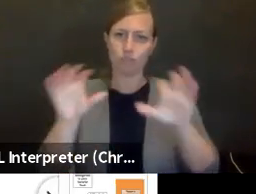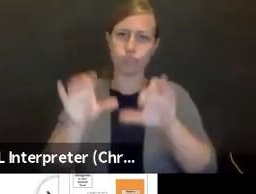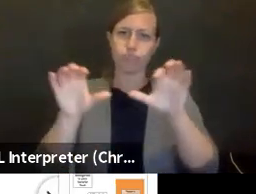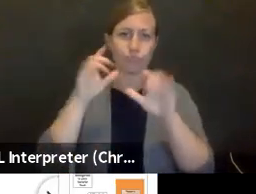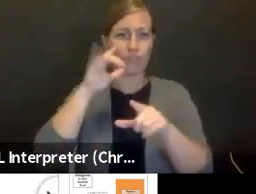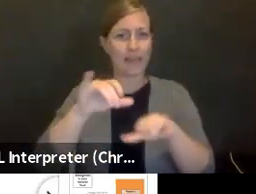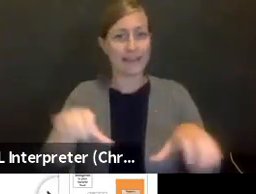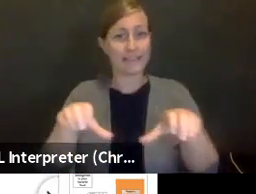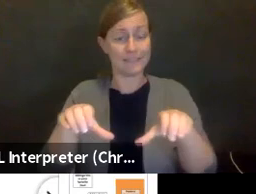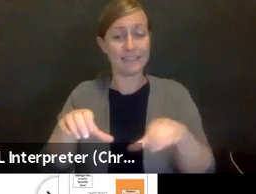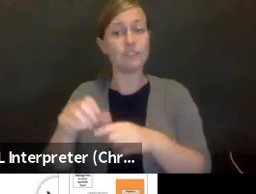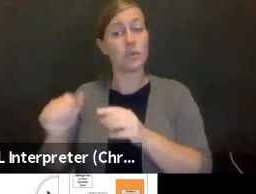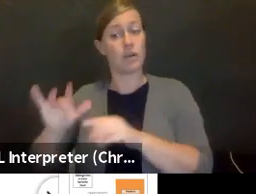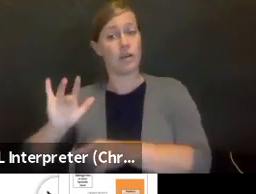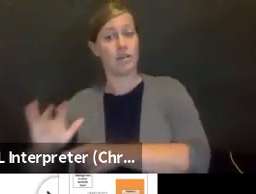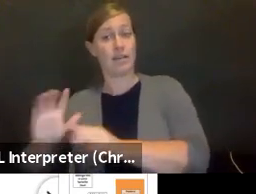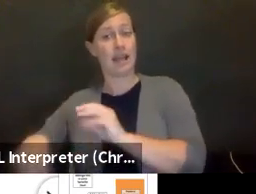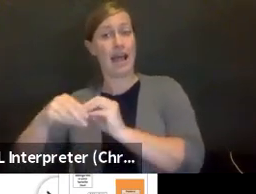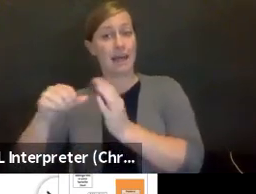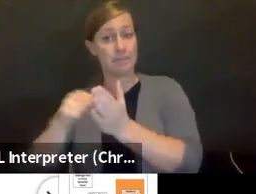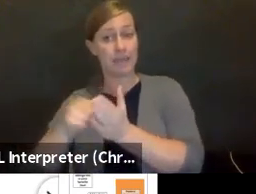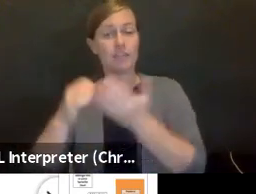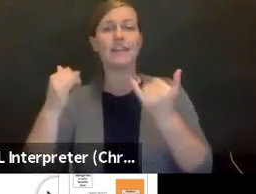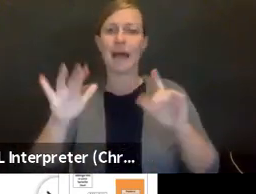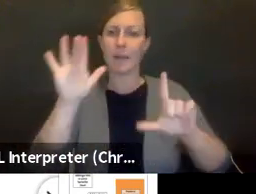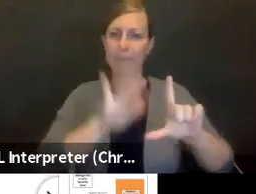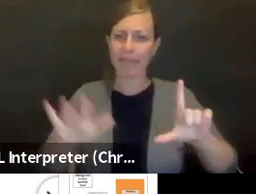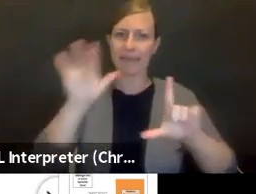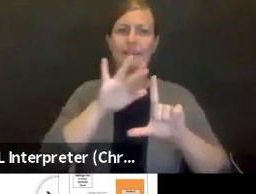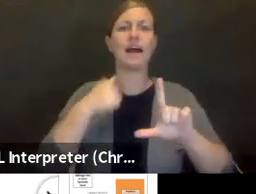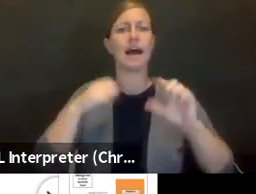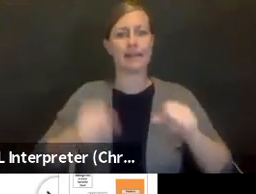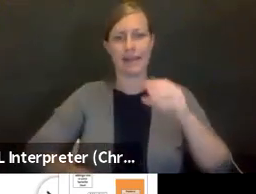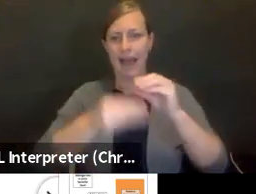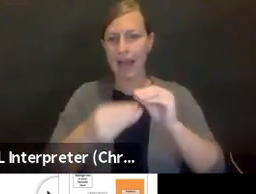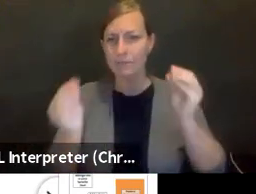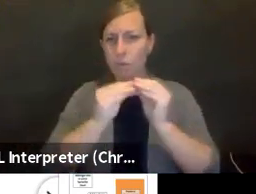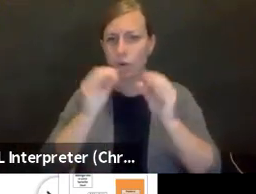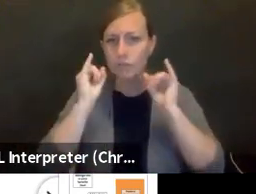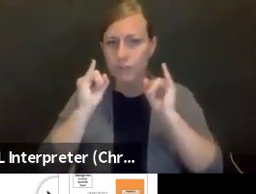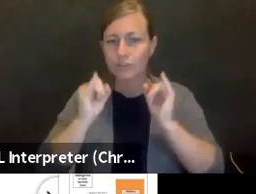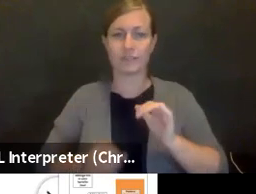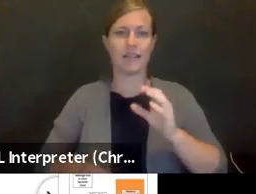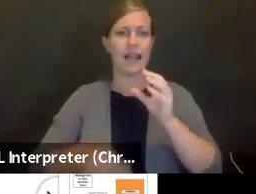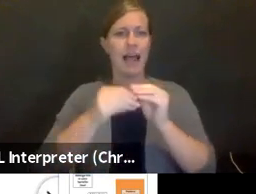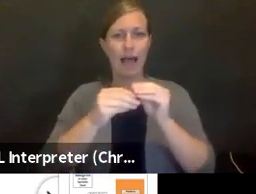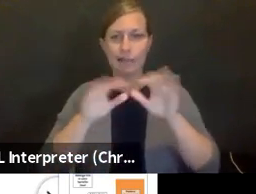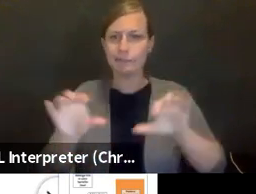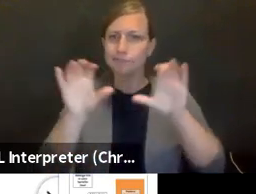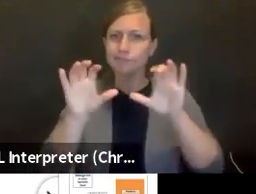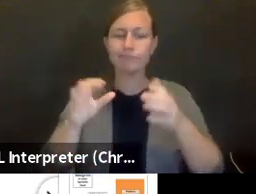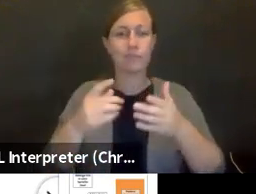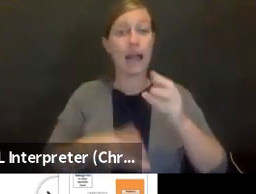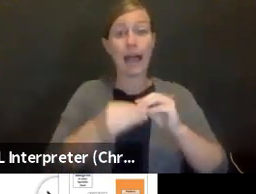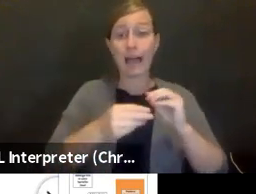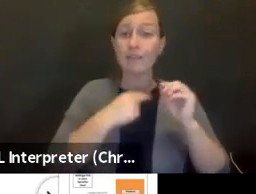add page, it's another blank space and I could add more instructions add to my template, add voice or